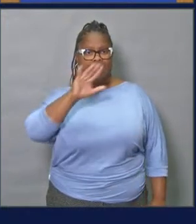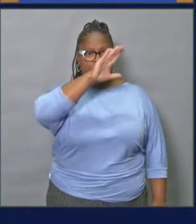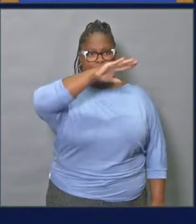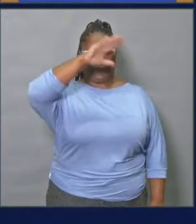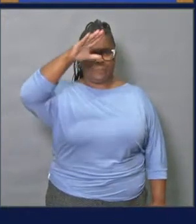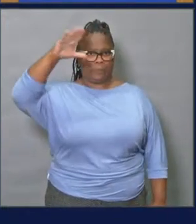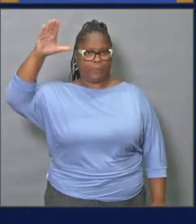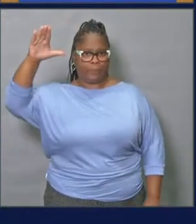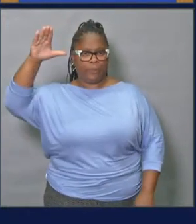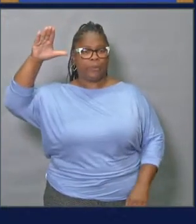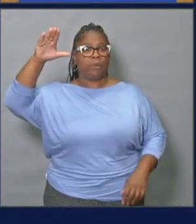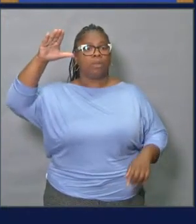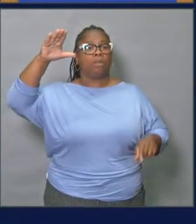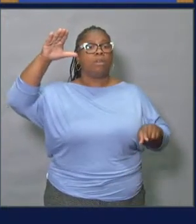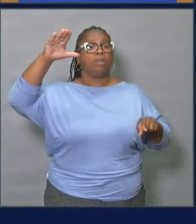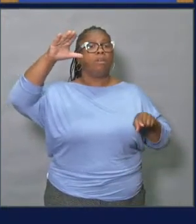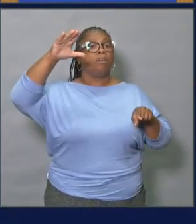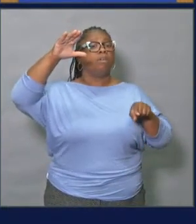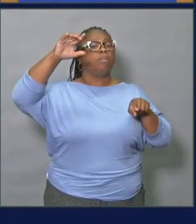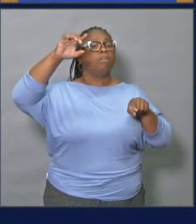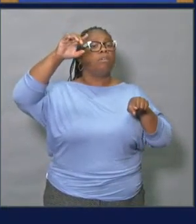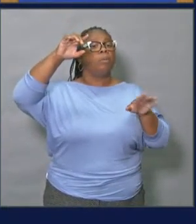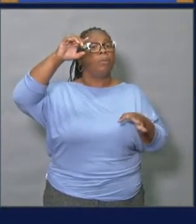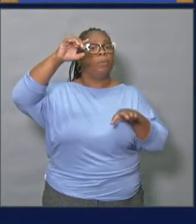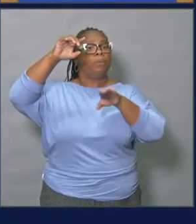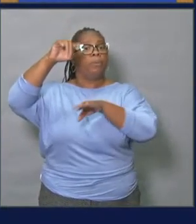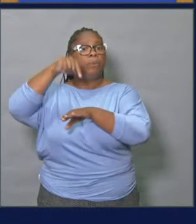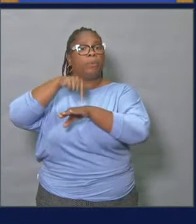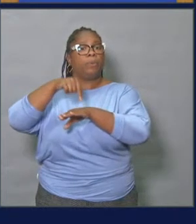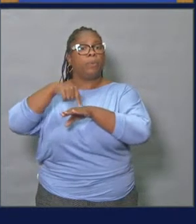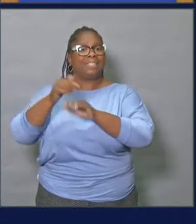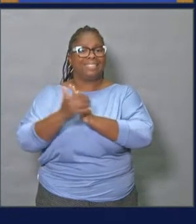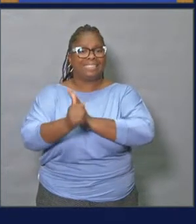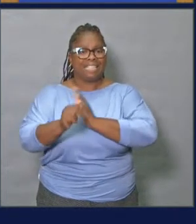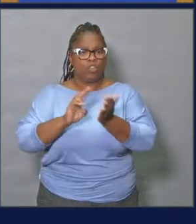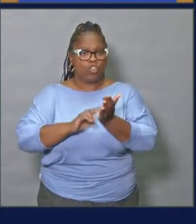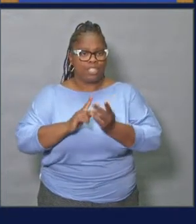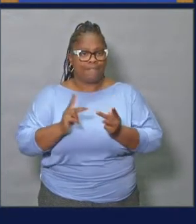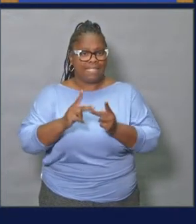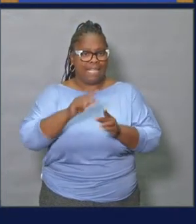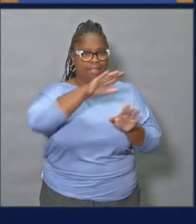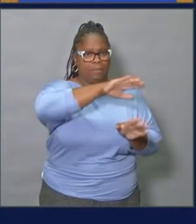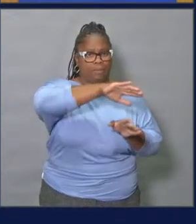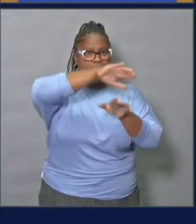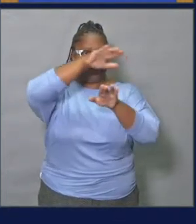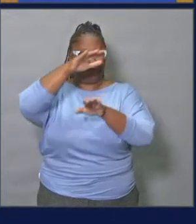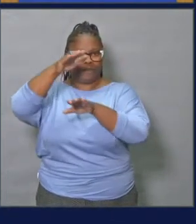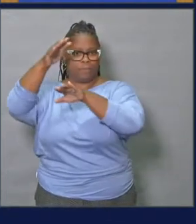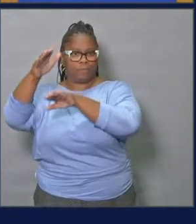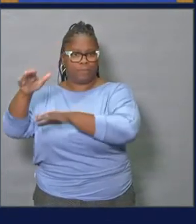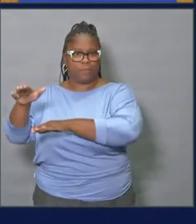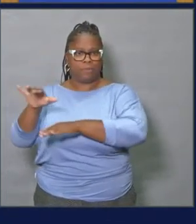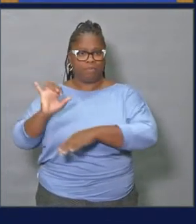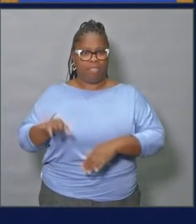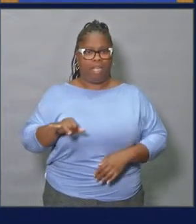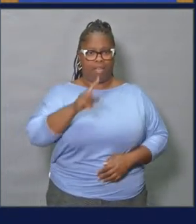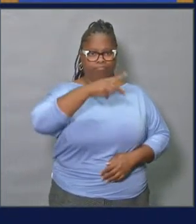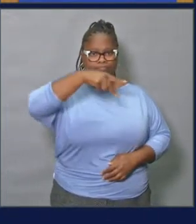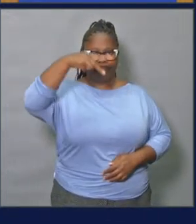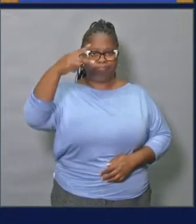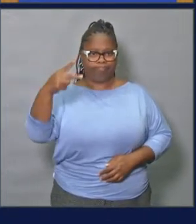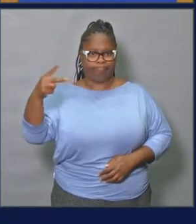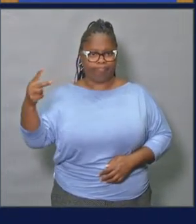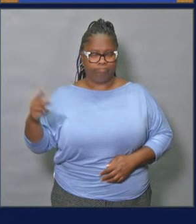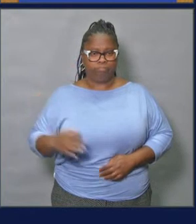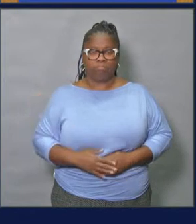7-day rolling average of COVID-19 deaths among residents of skilled nursing facilities, and that's the bottom line on the graph. I do want